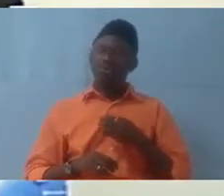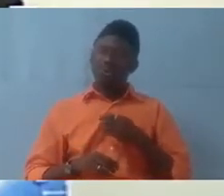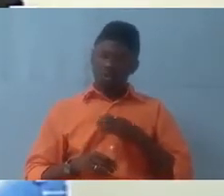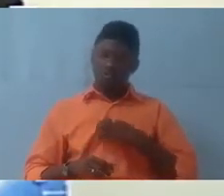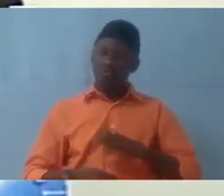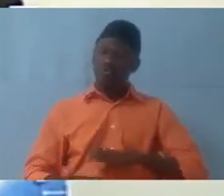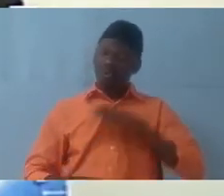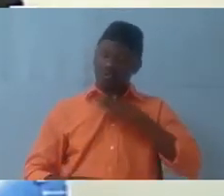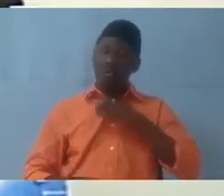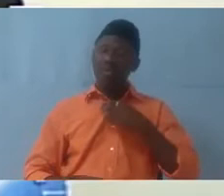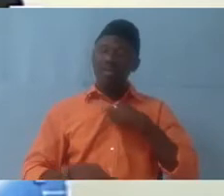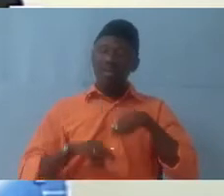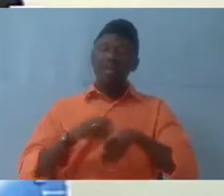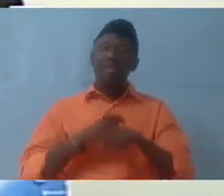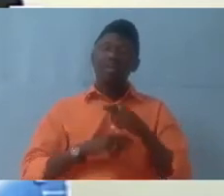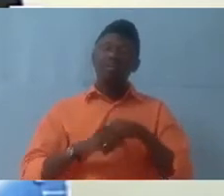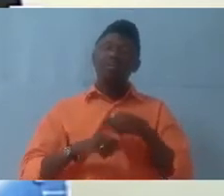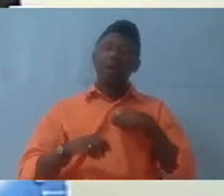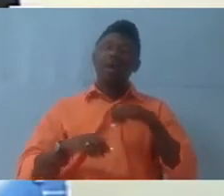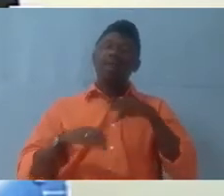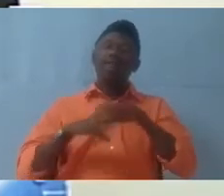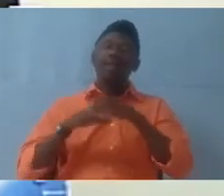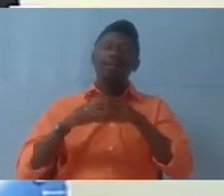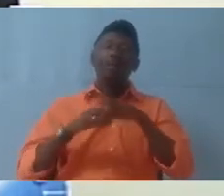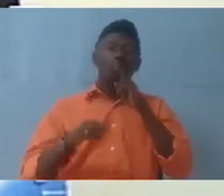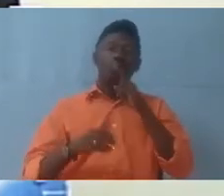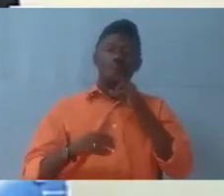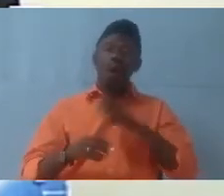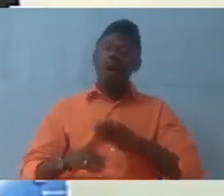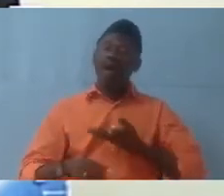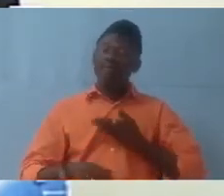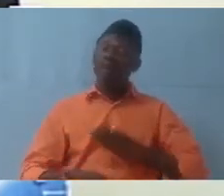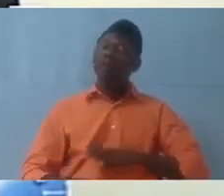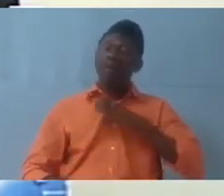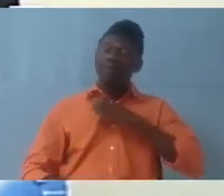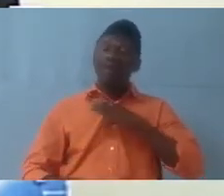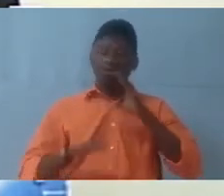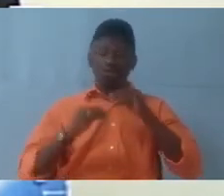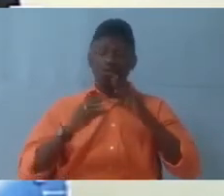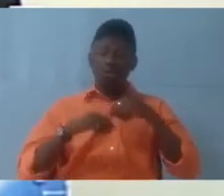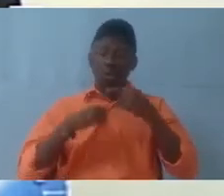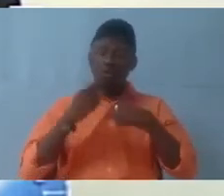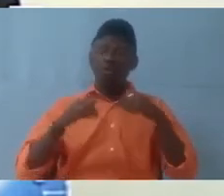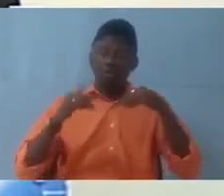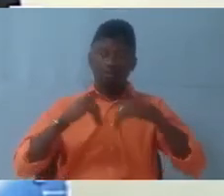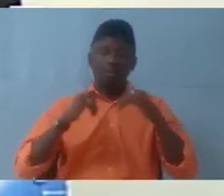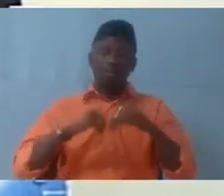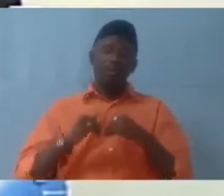dina wax dem way ndax nak ma ngi doylo wano na suma yenen morom yi nga xamné ni wax nañ ci meeting bi because